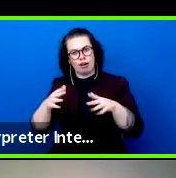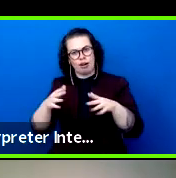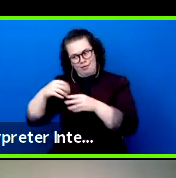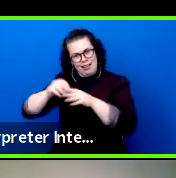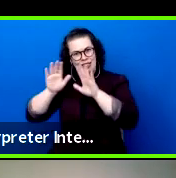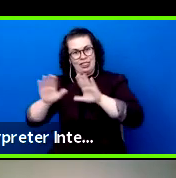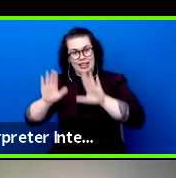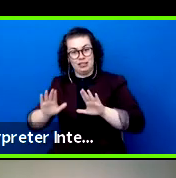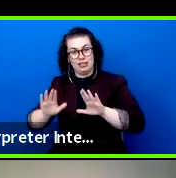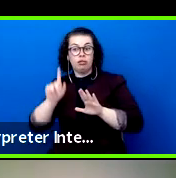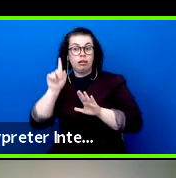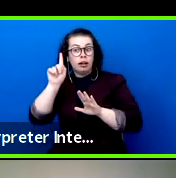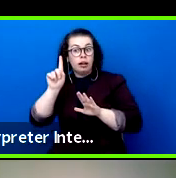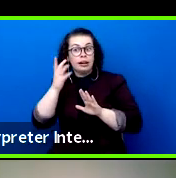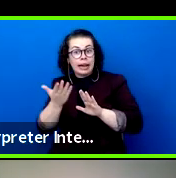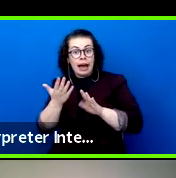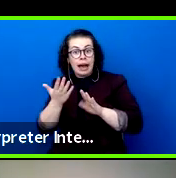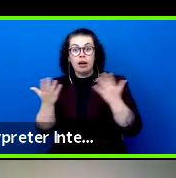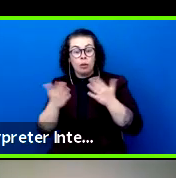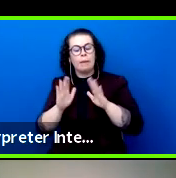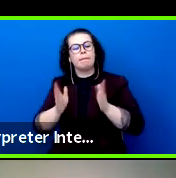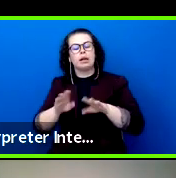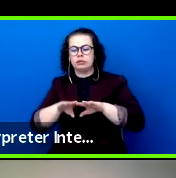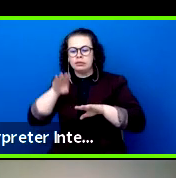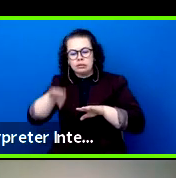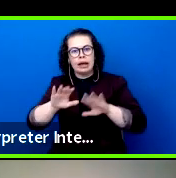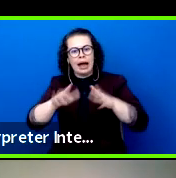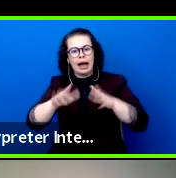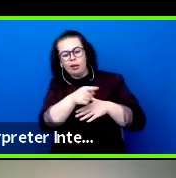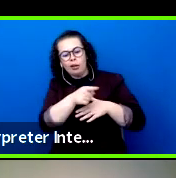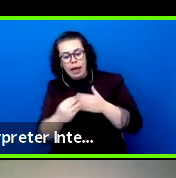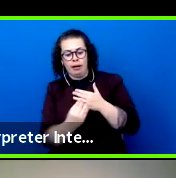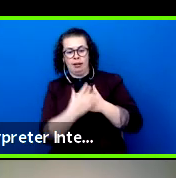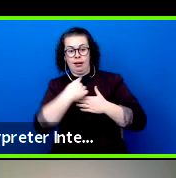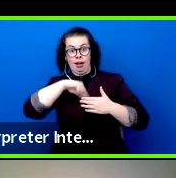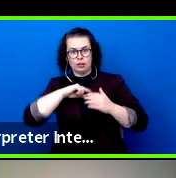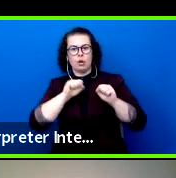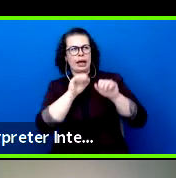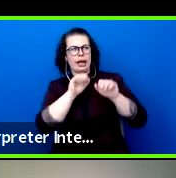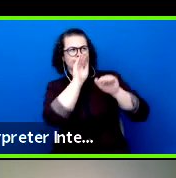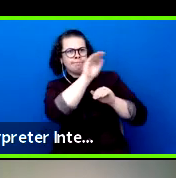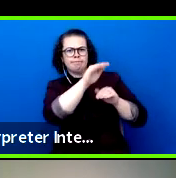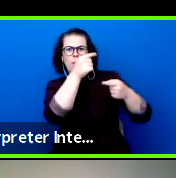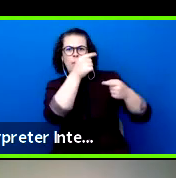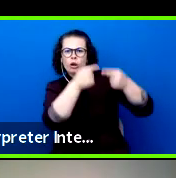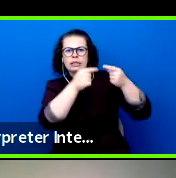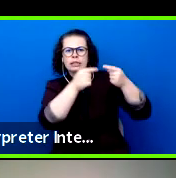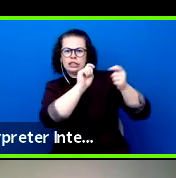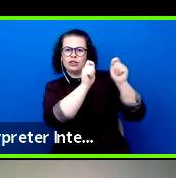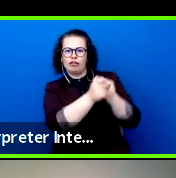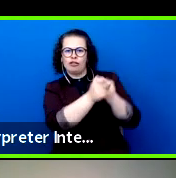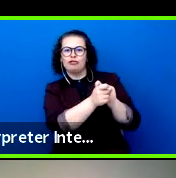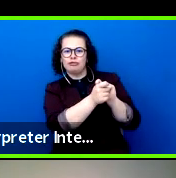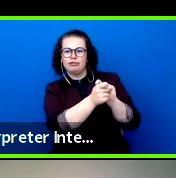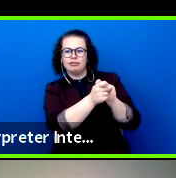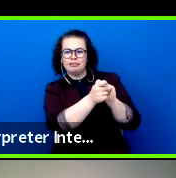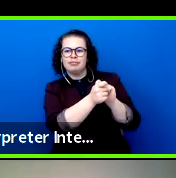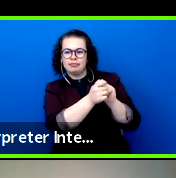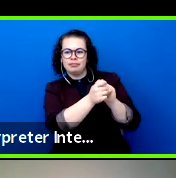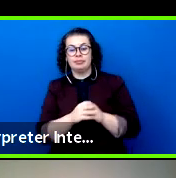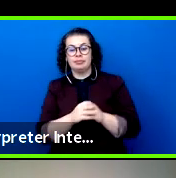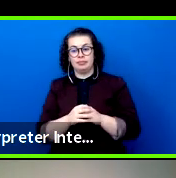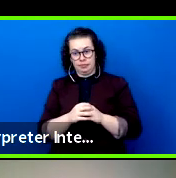and in the sort of the way events are curated, for example. So I think that ASSETEJ